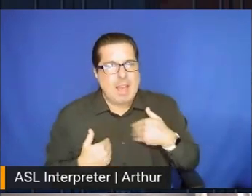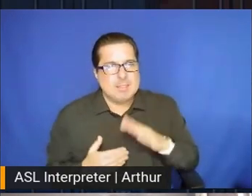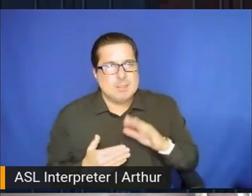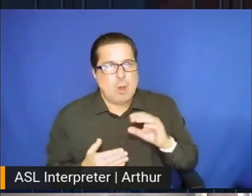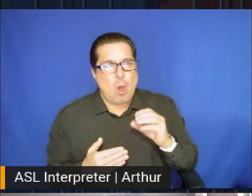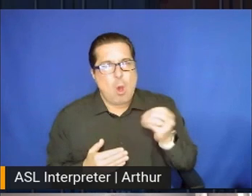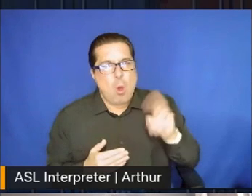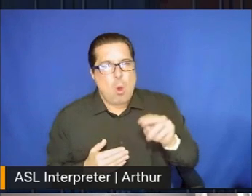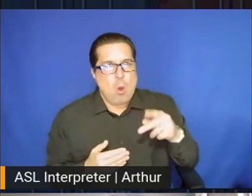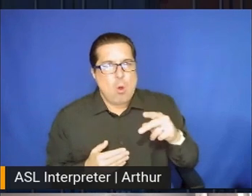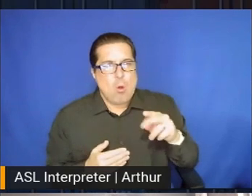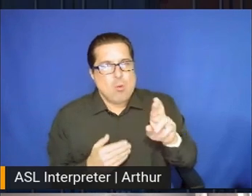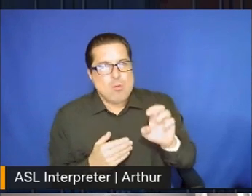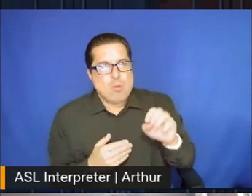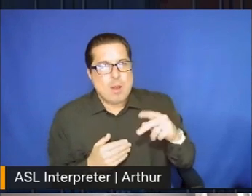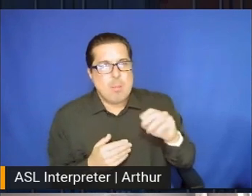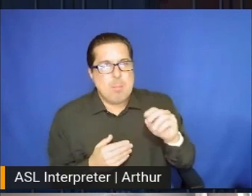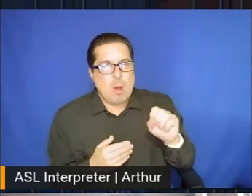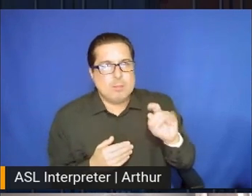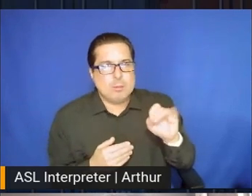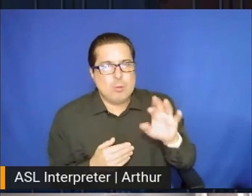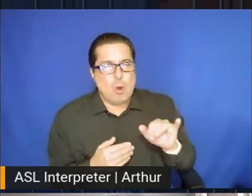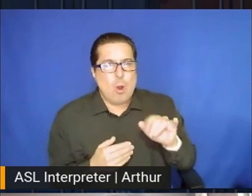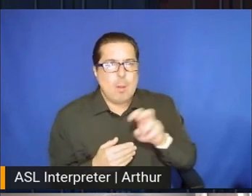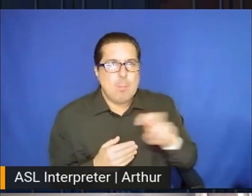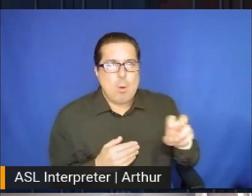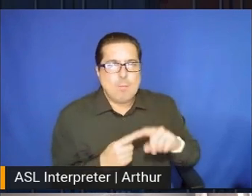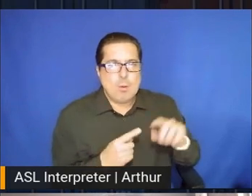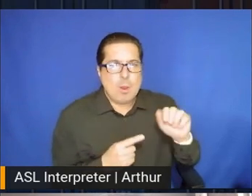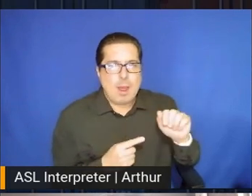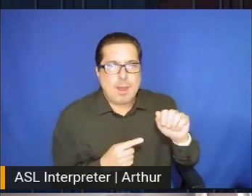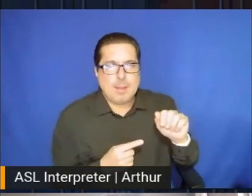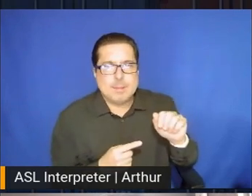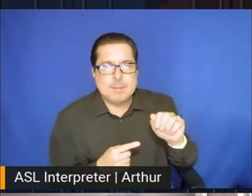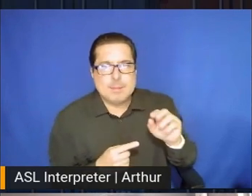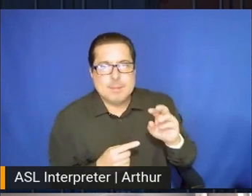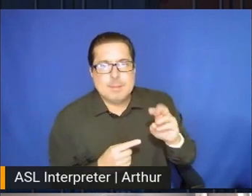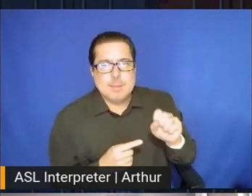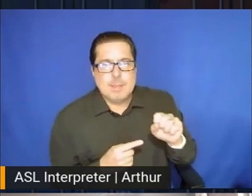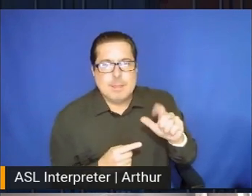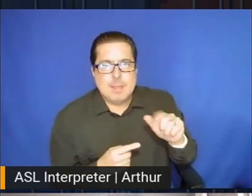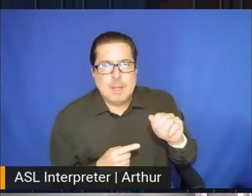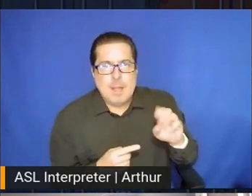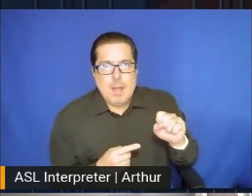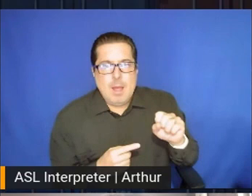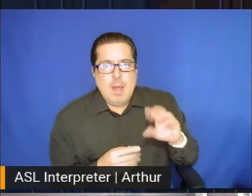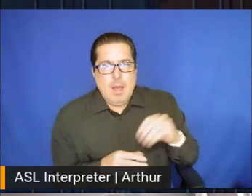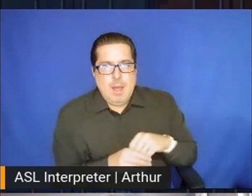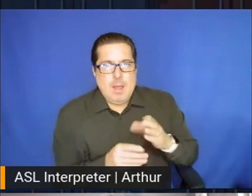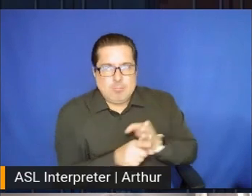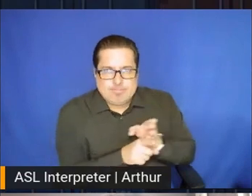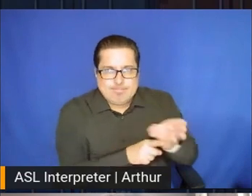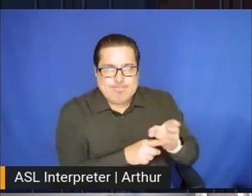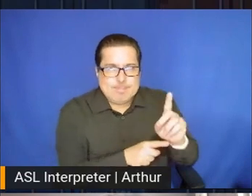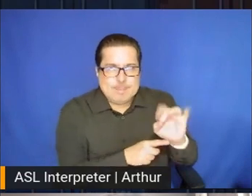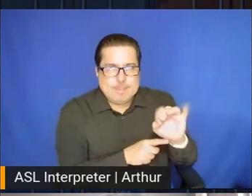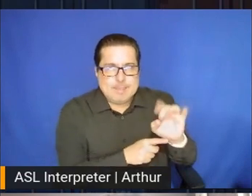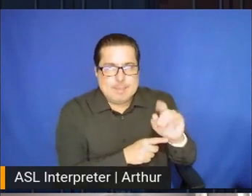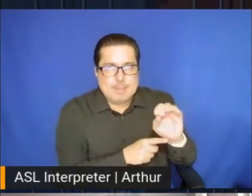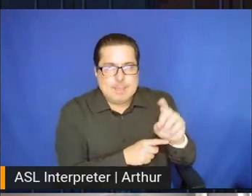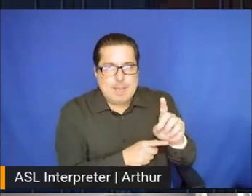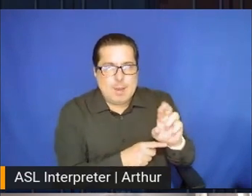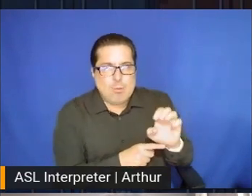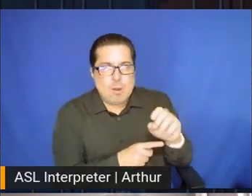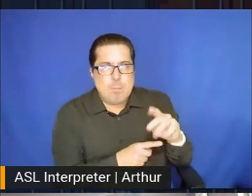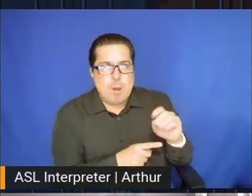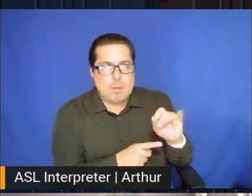GitHub. We moved from AWS Labs GitHub organization, and now it has dedicated repositories with people,